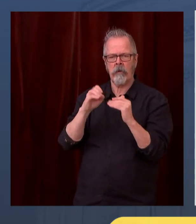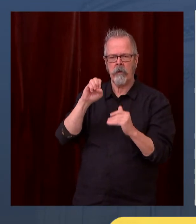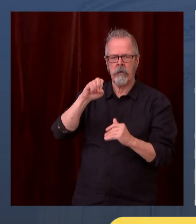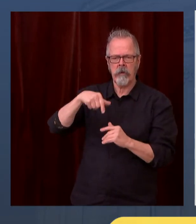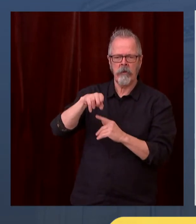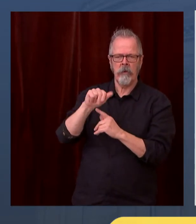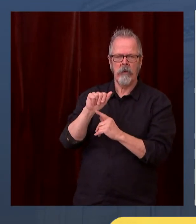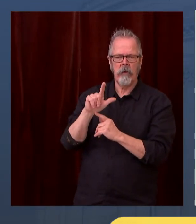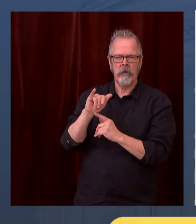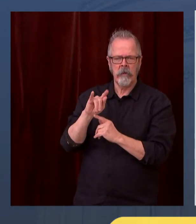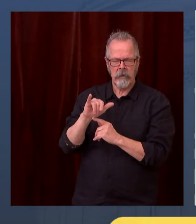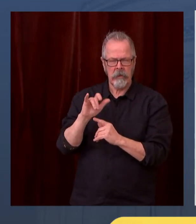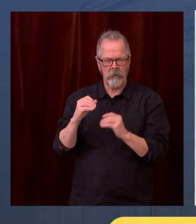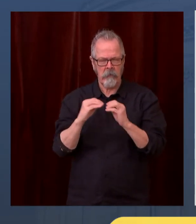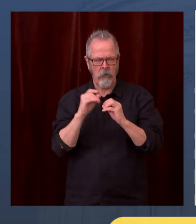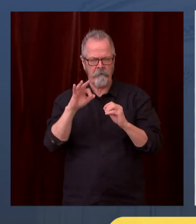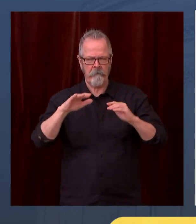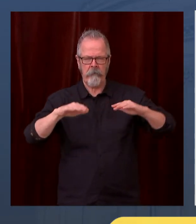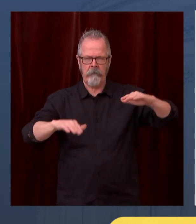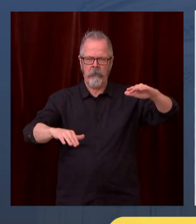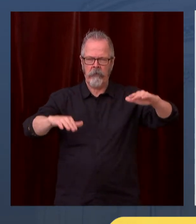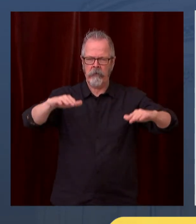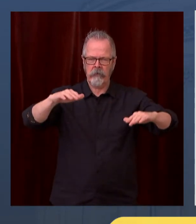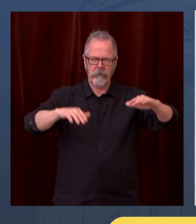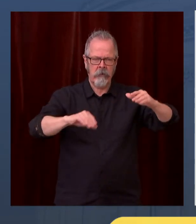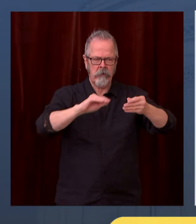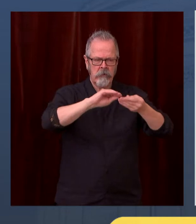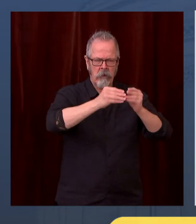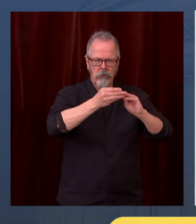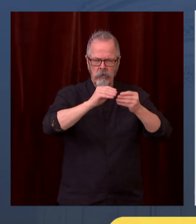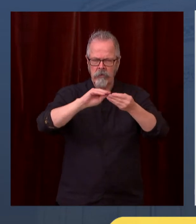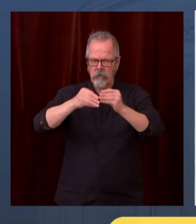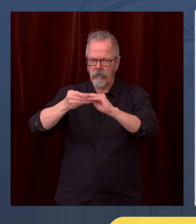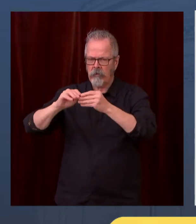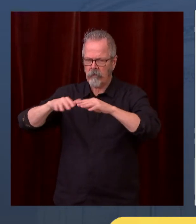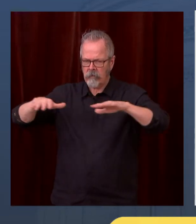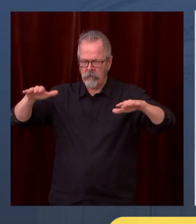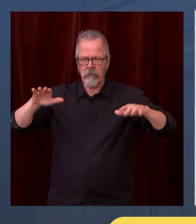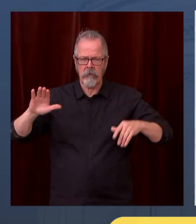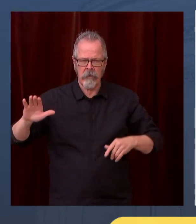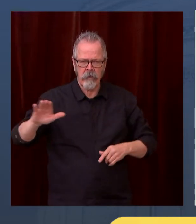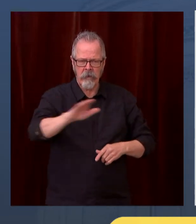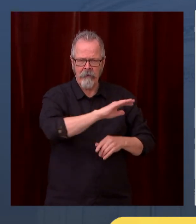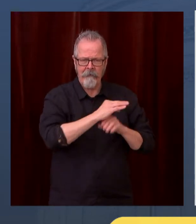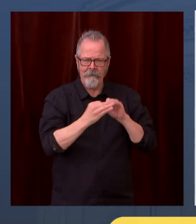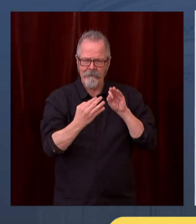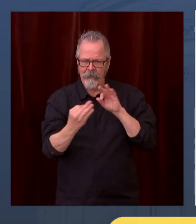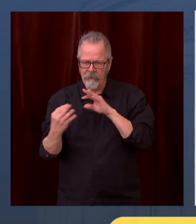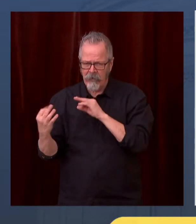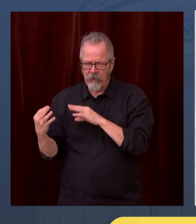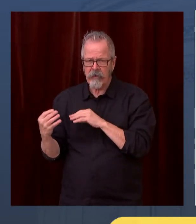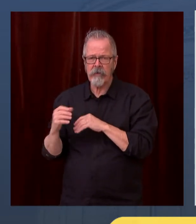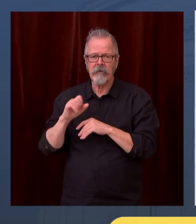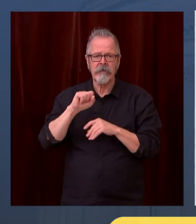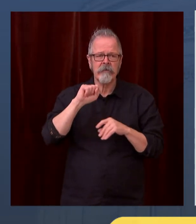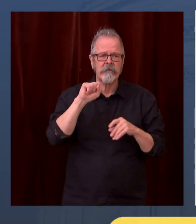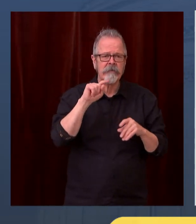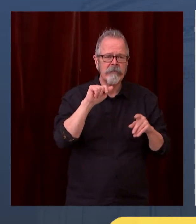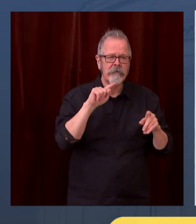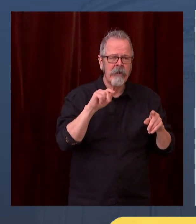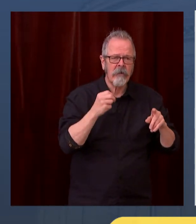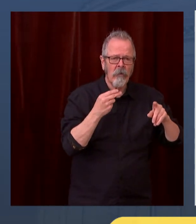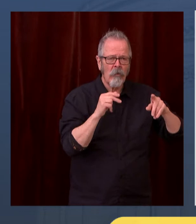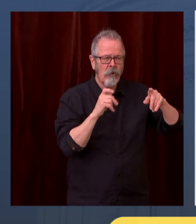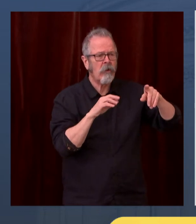the throughput and the numbers with dialogue, feedback from stakeholders, which is absolutely critical as